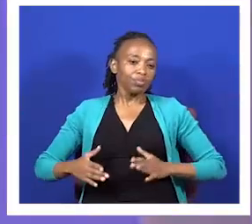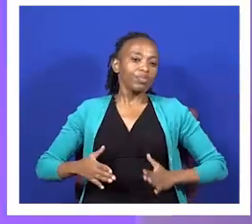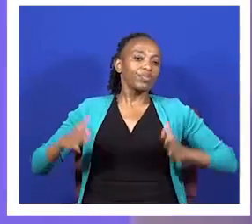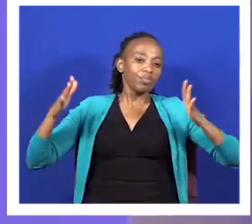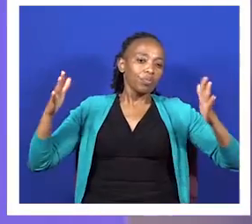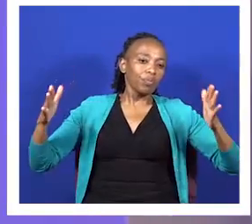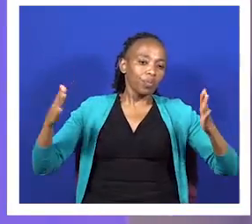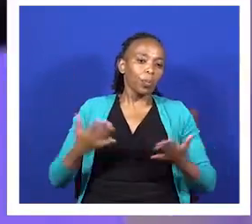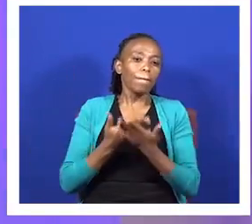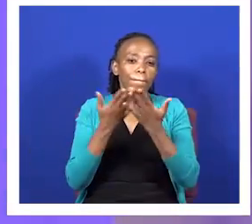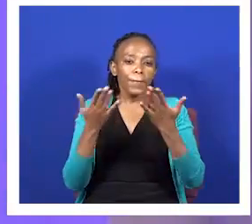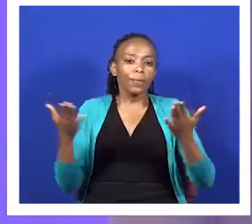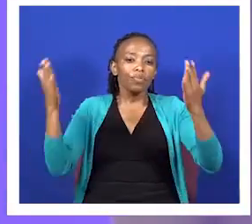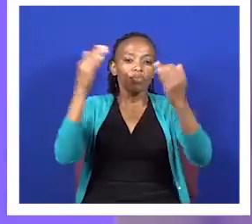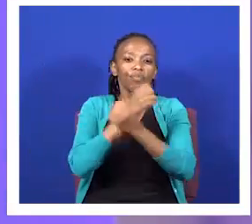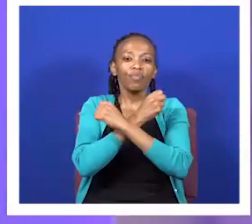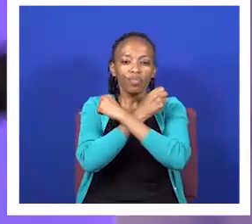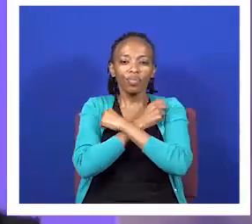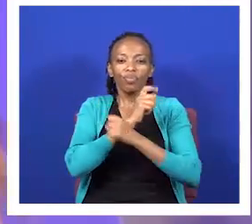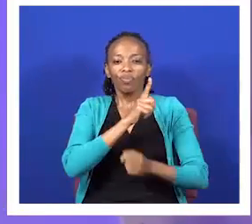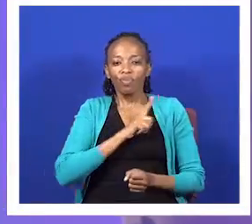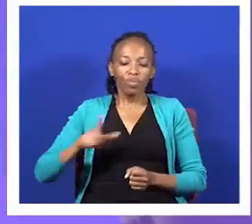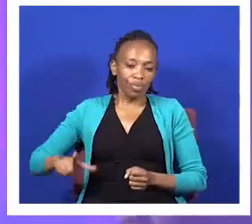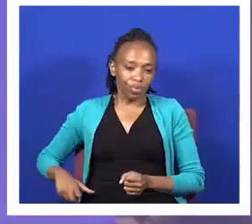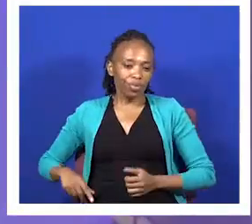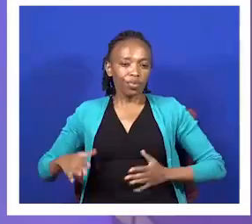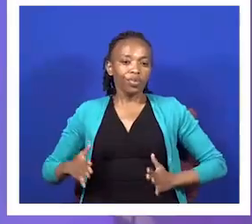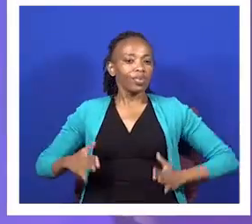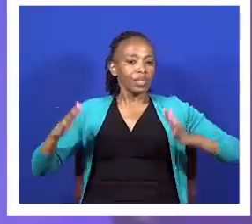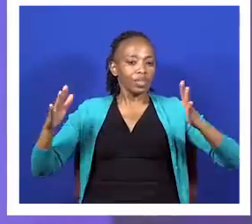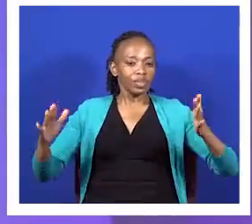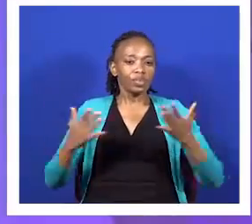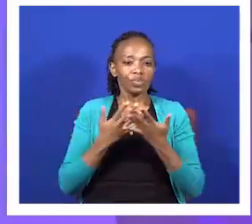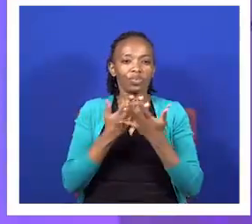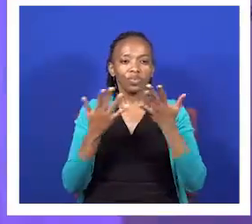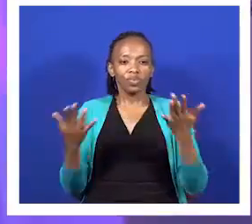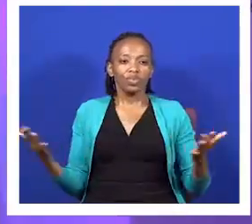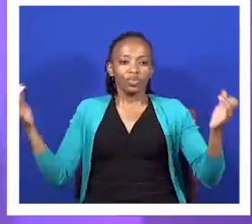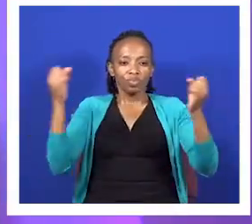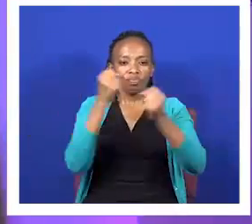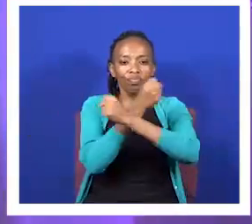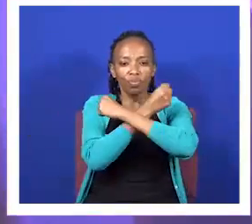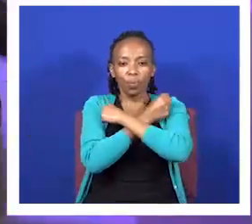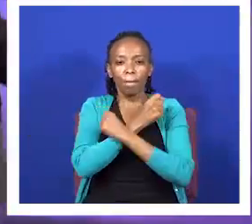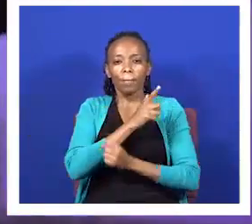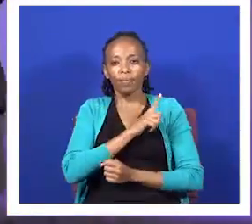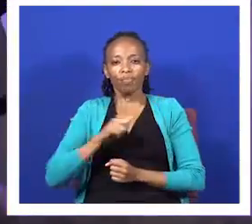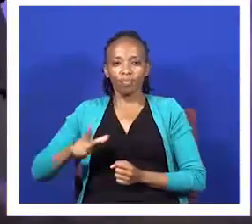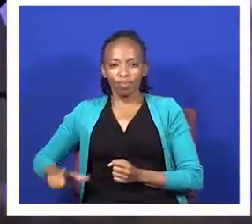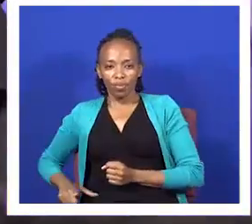the Lord. It's a great thing to love the Lord. It's a great thing